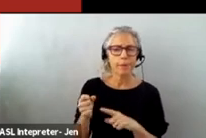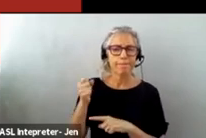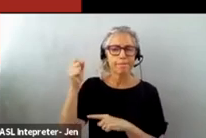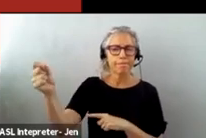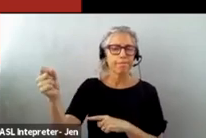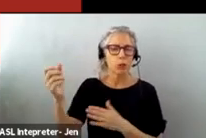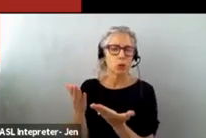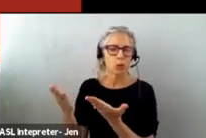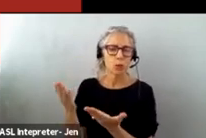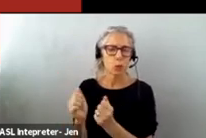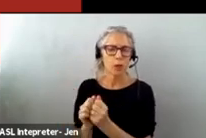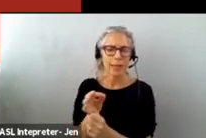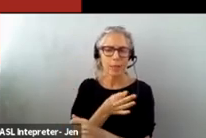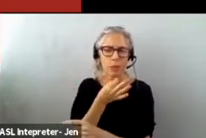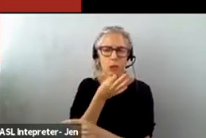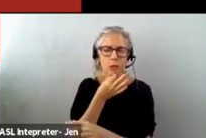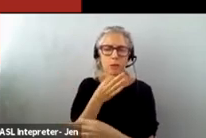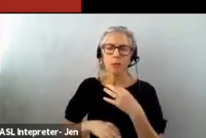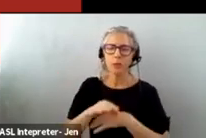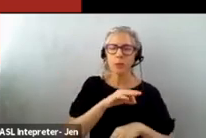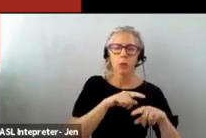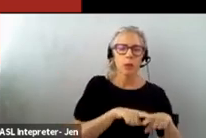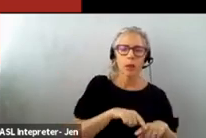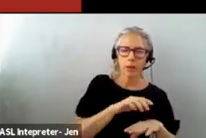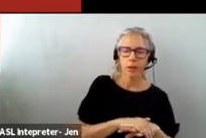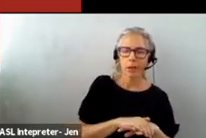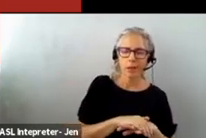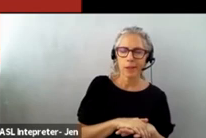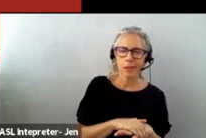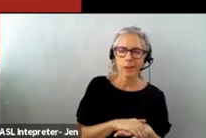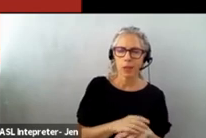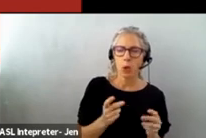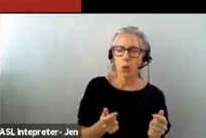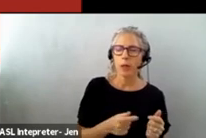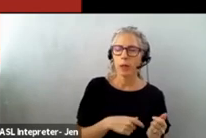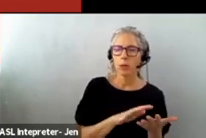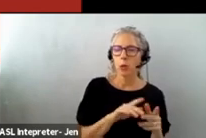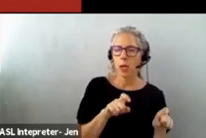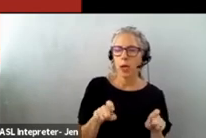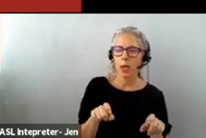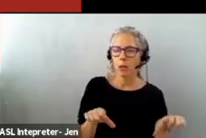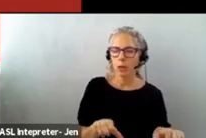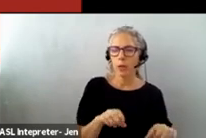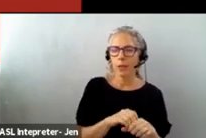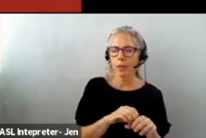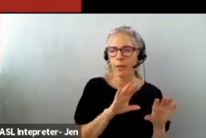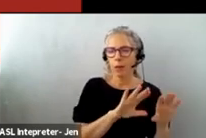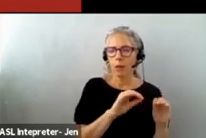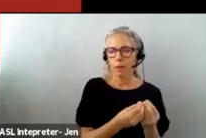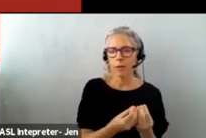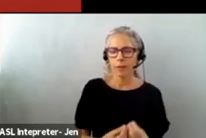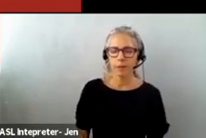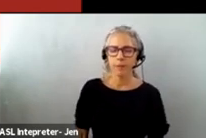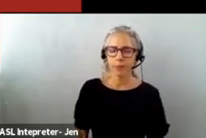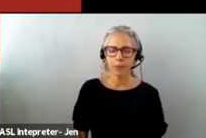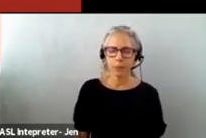services with an expert versus relying strictly on the quick screening that they're doing in the pediatrician's office.